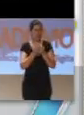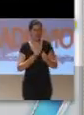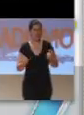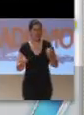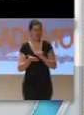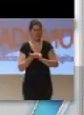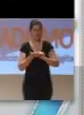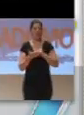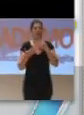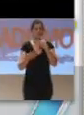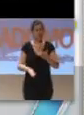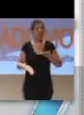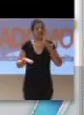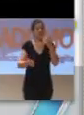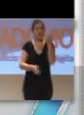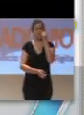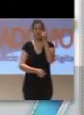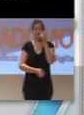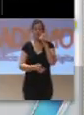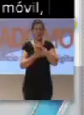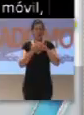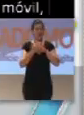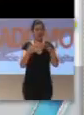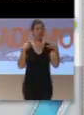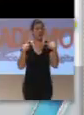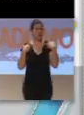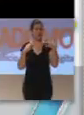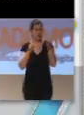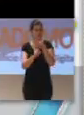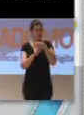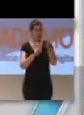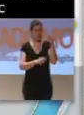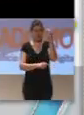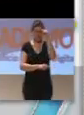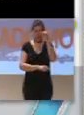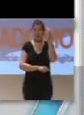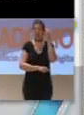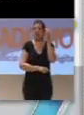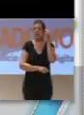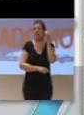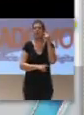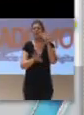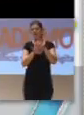are situations of solitude, and that's why they use it.